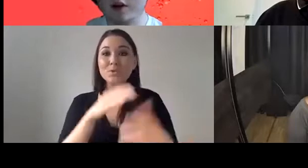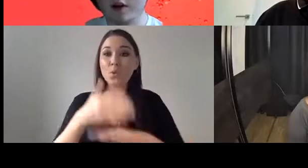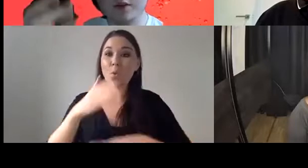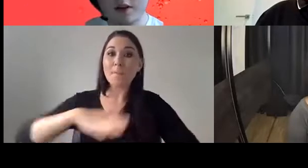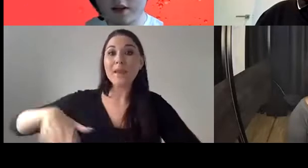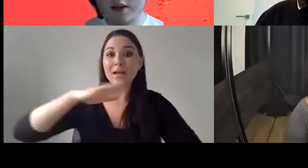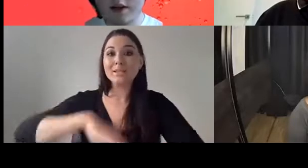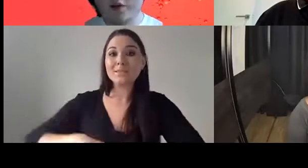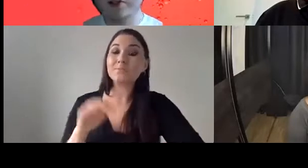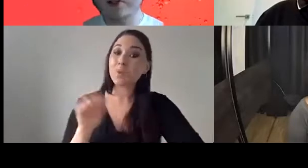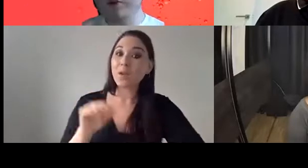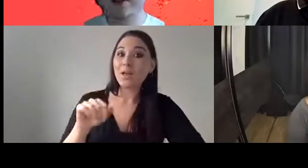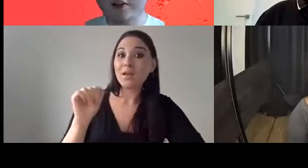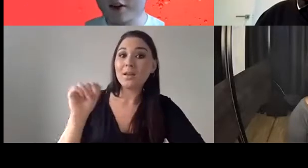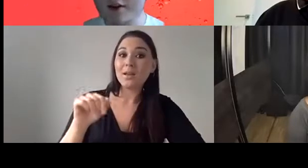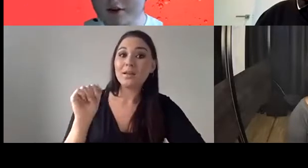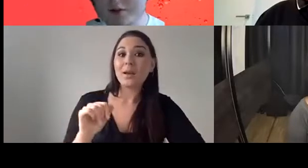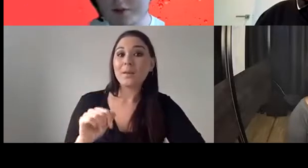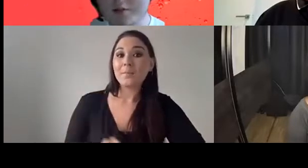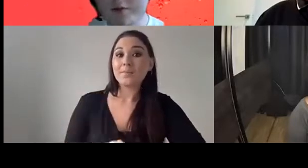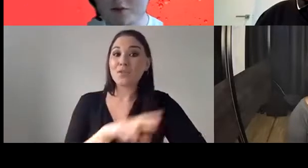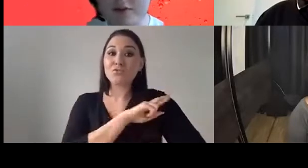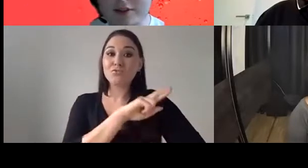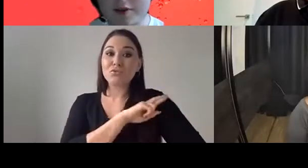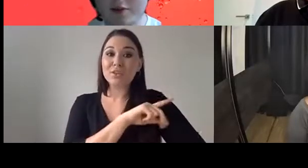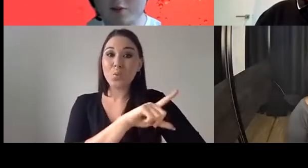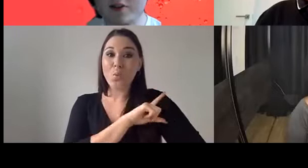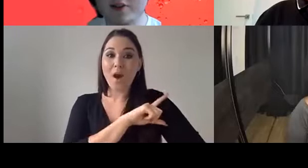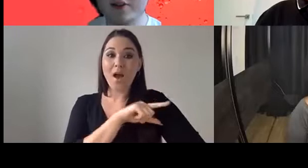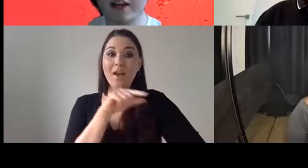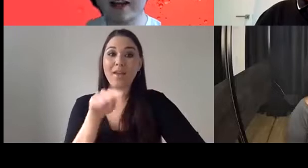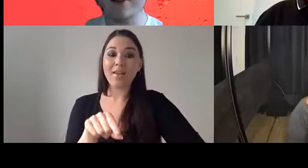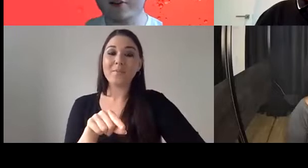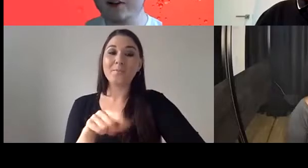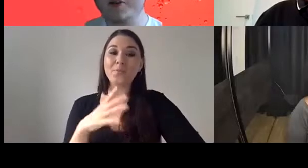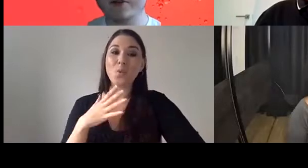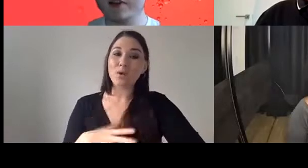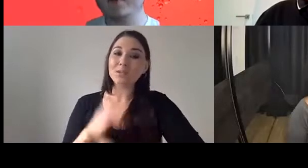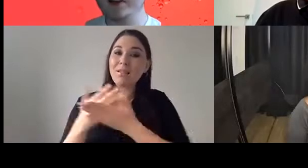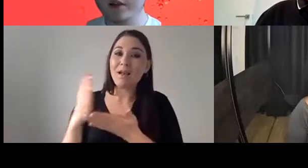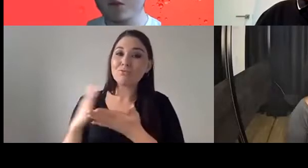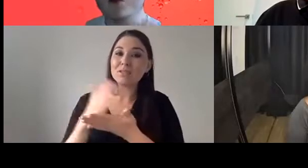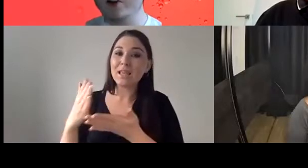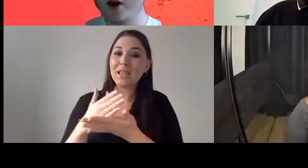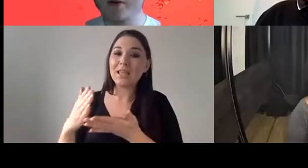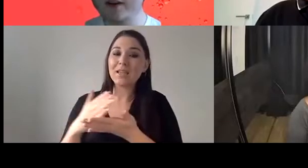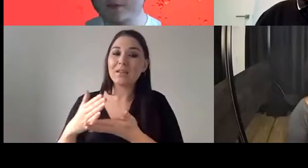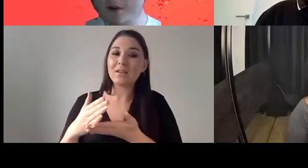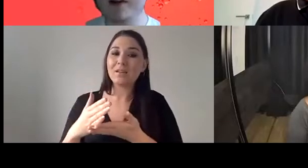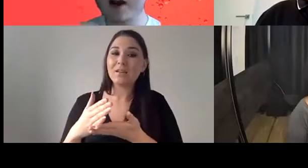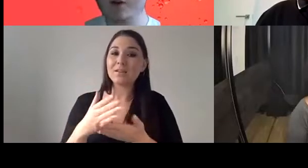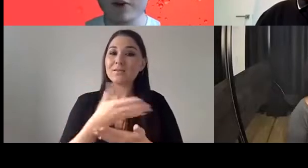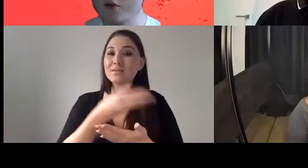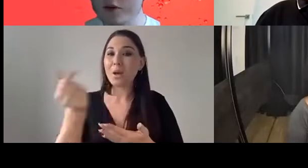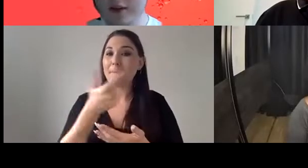sure. And yeah, which is a reason I think we spoke before, wasn't it, Toby? I wanted to get clarity on that, because for somebody that wasn't aware of it,